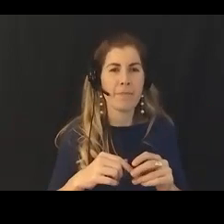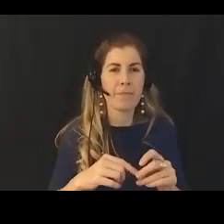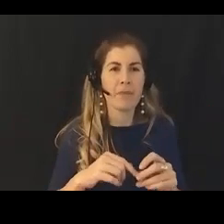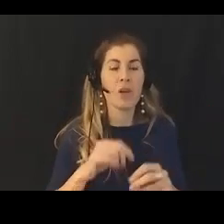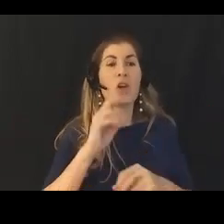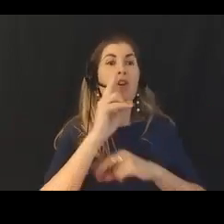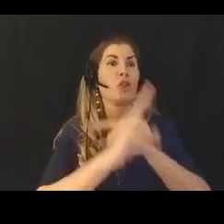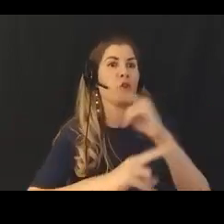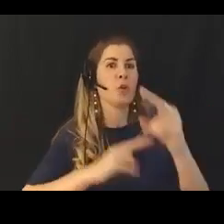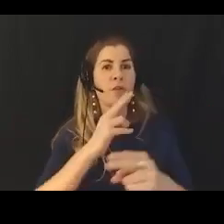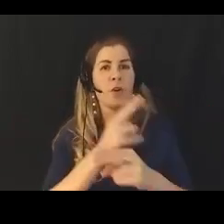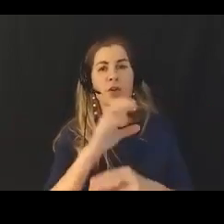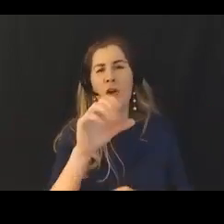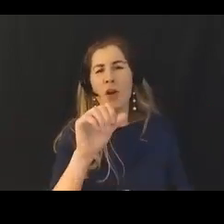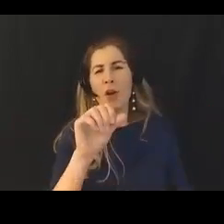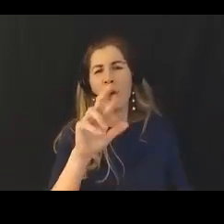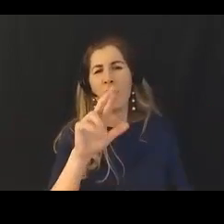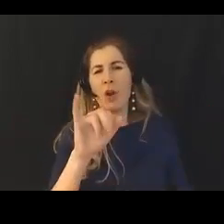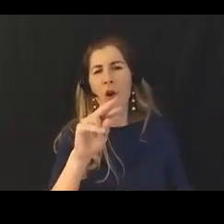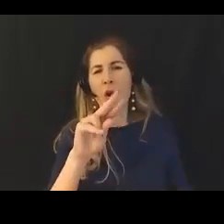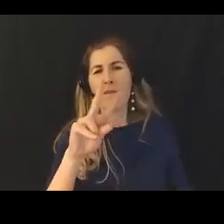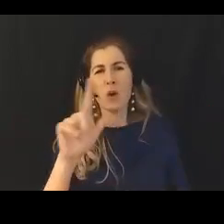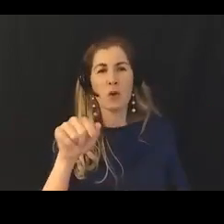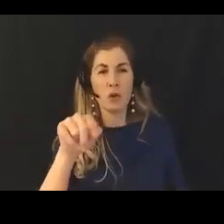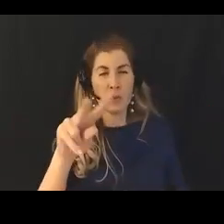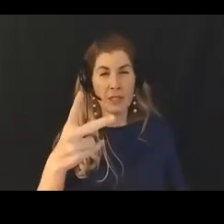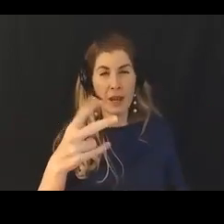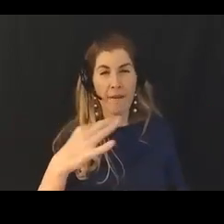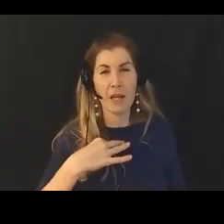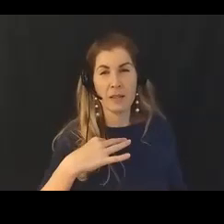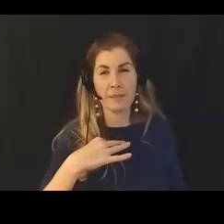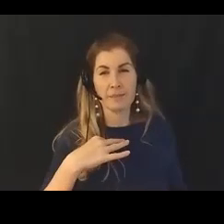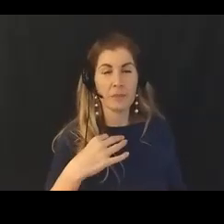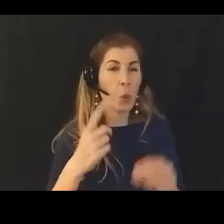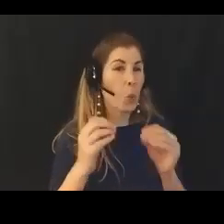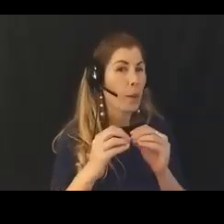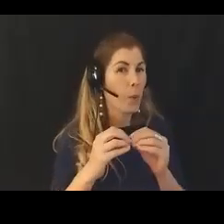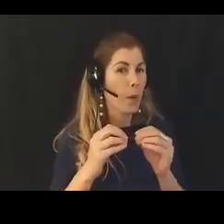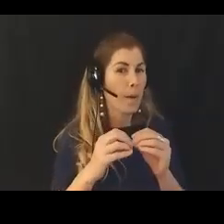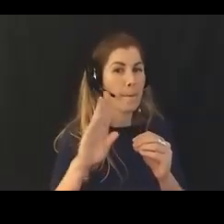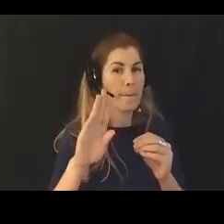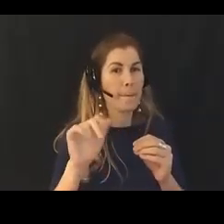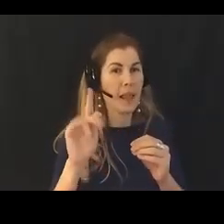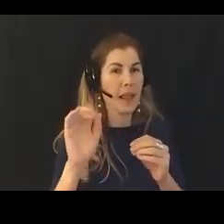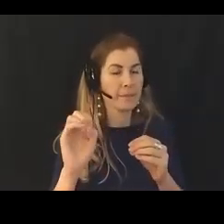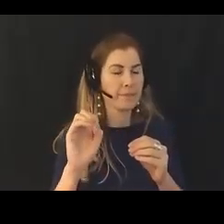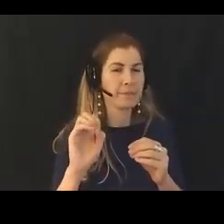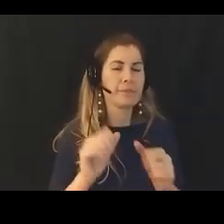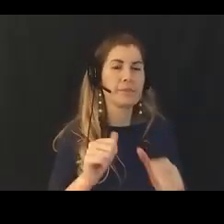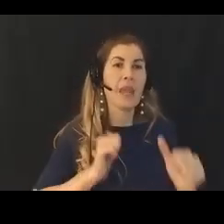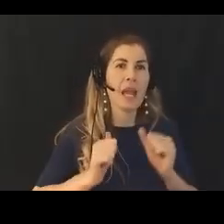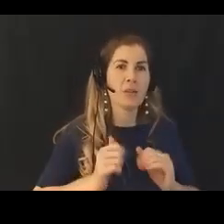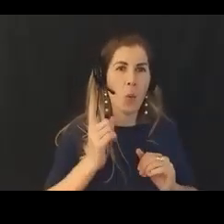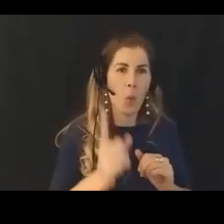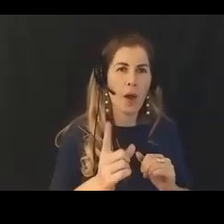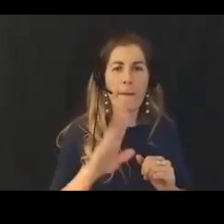Universal Carnival, and I can't see the rest of your name, but you can be the second volunteer. And 1 more, Blake, awesome. So actor 1 will be